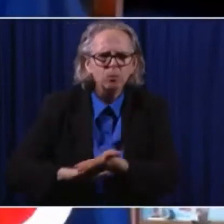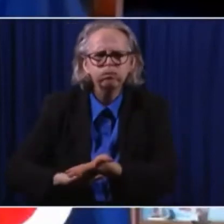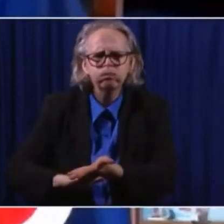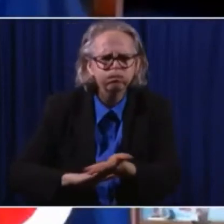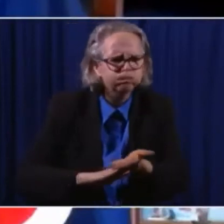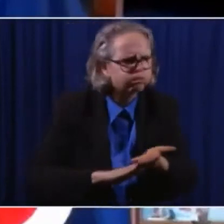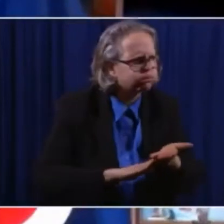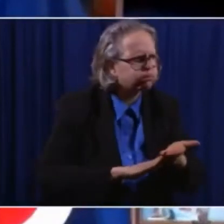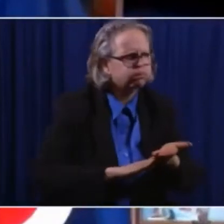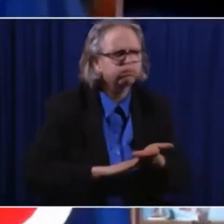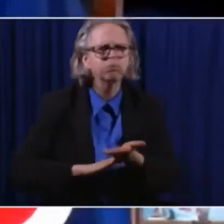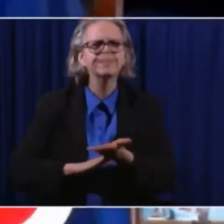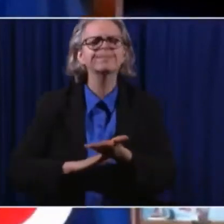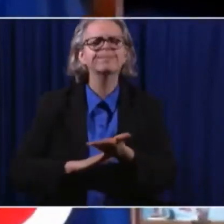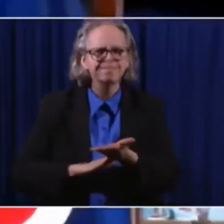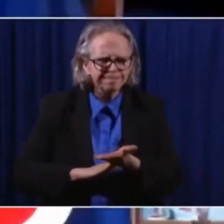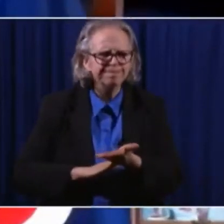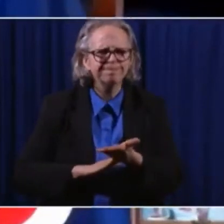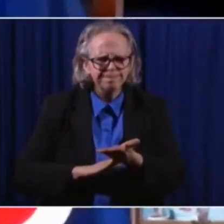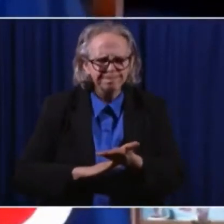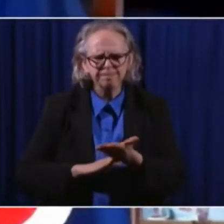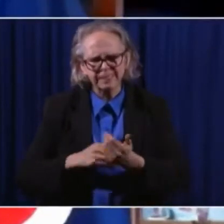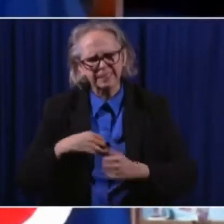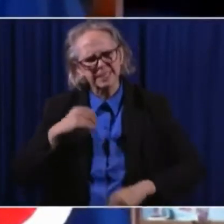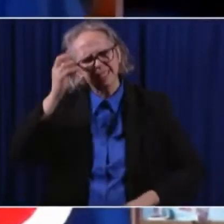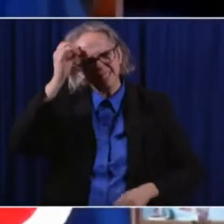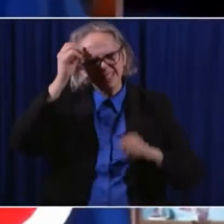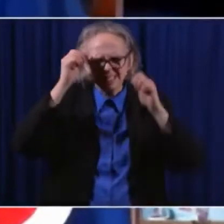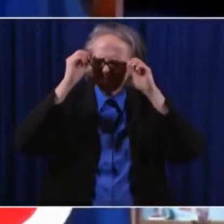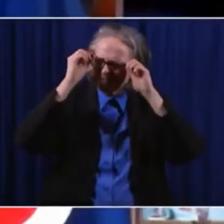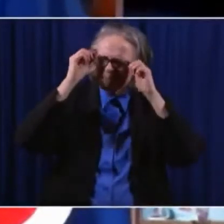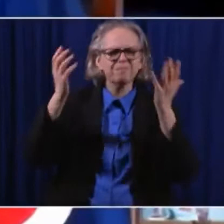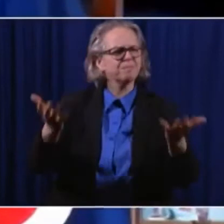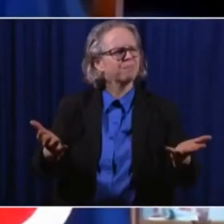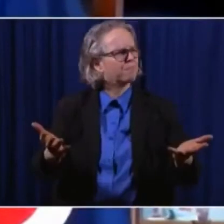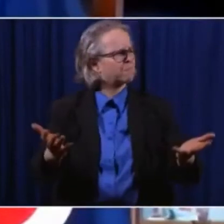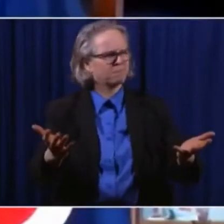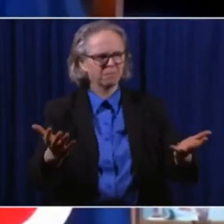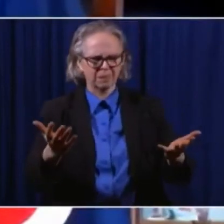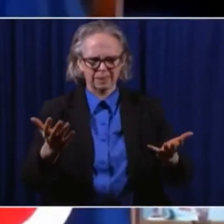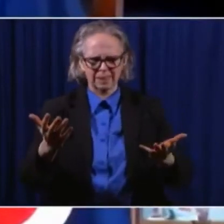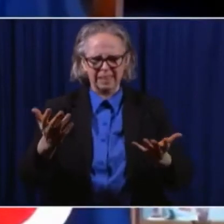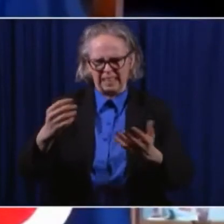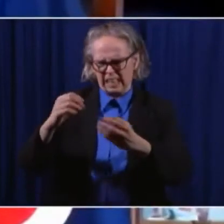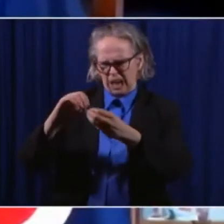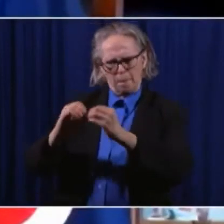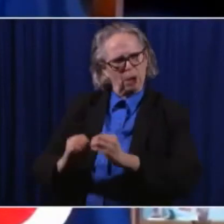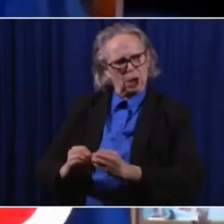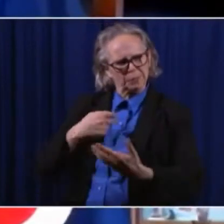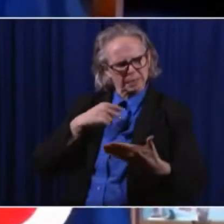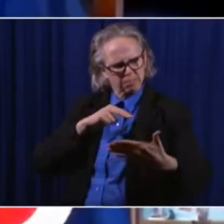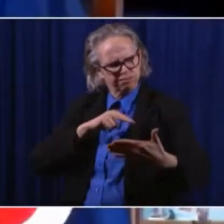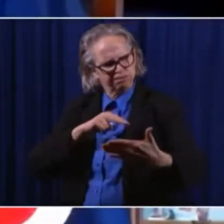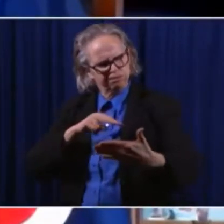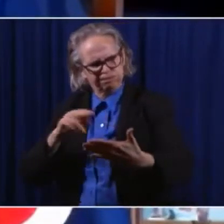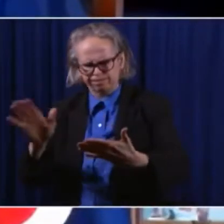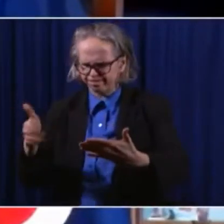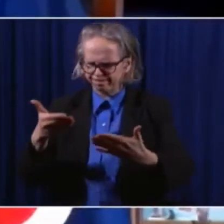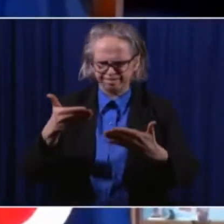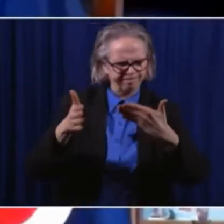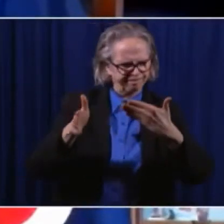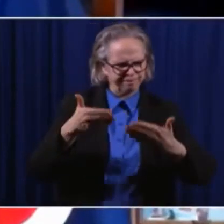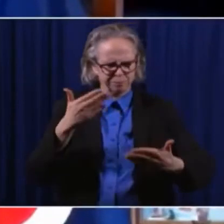always hard to know which ones to use, but it took us 5 months to get to our first 100,000 cases, and we had